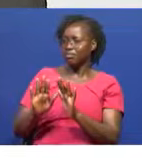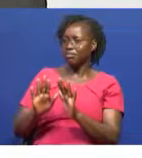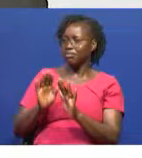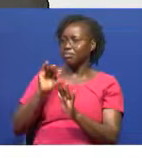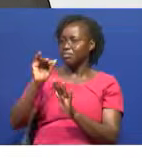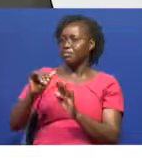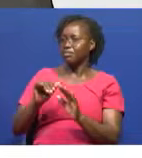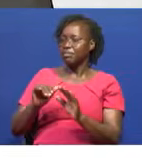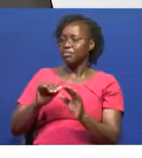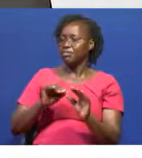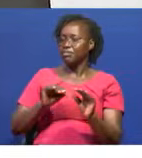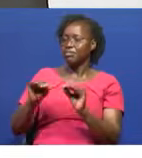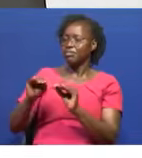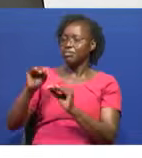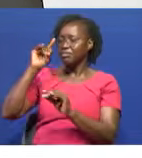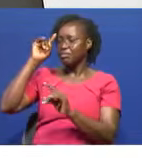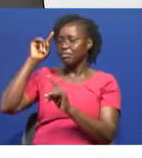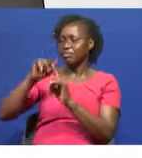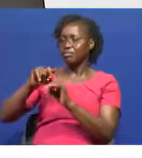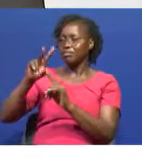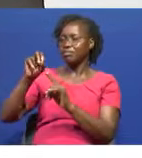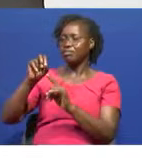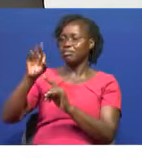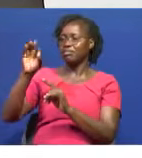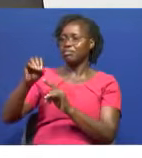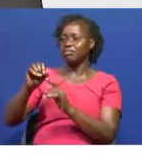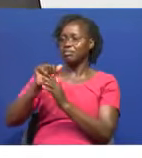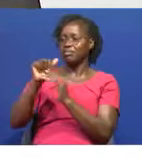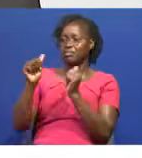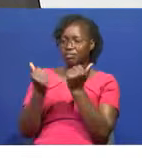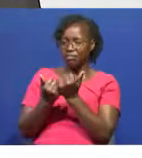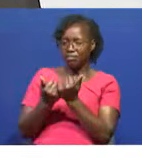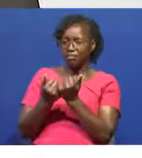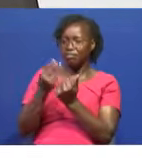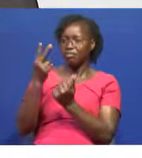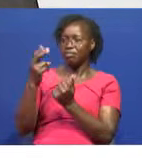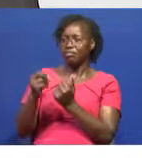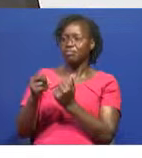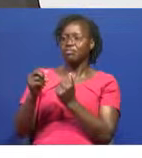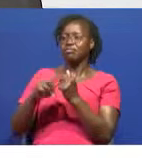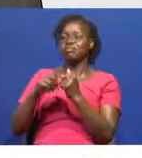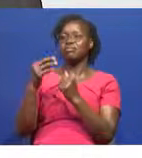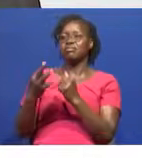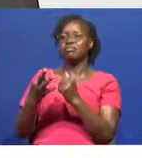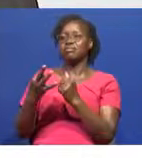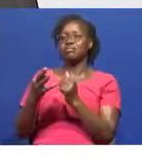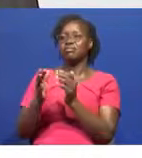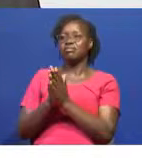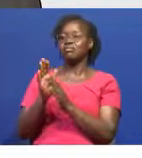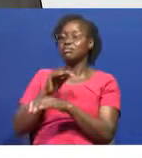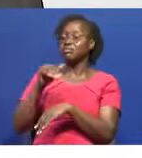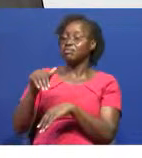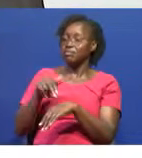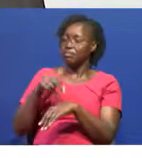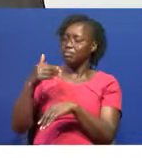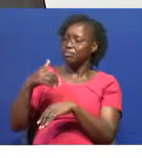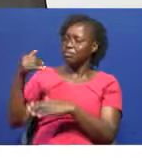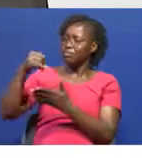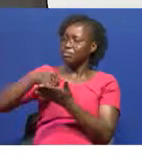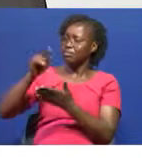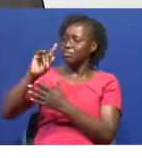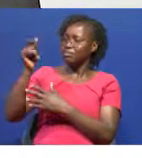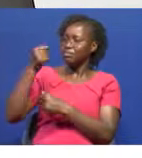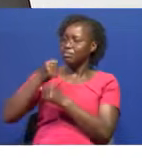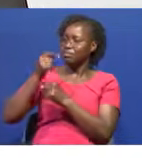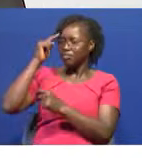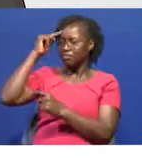can be able to move towards 2030 and Agenda 2060 and African Fit for children. That means every nation, including Kenya,